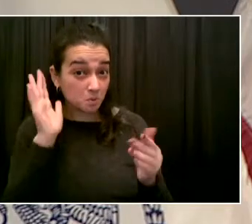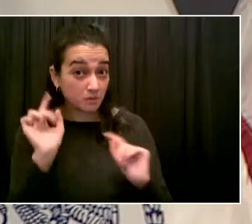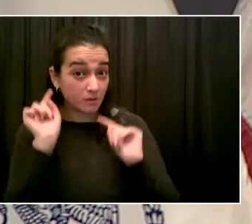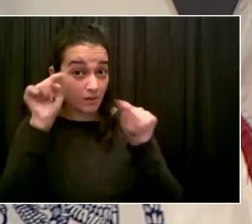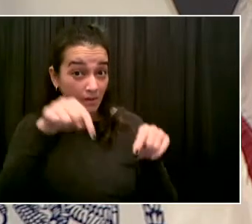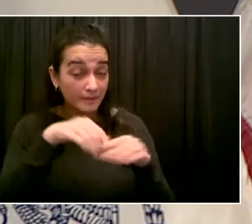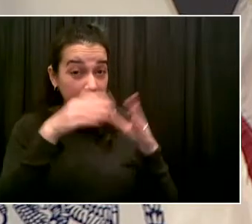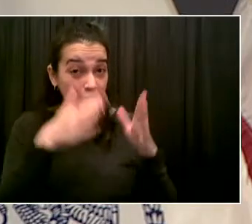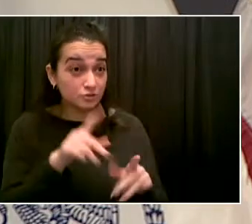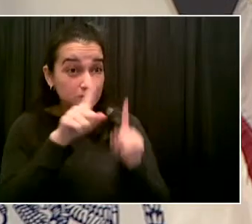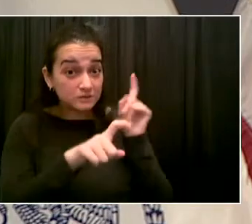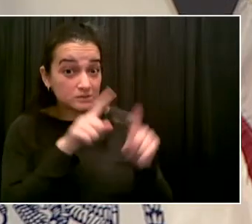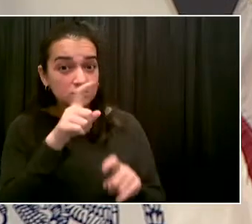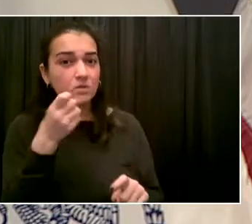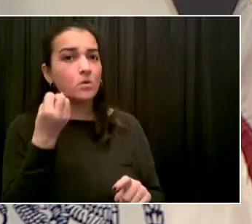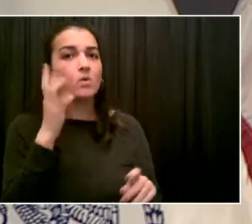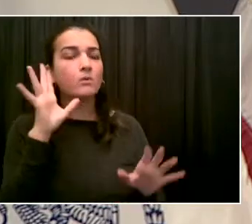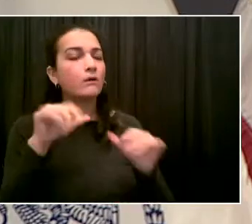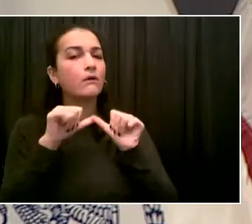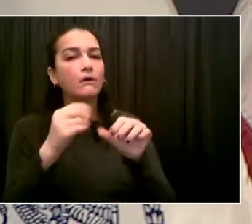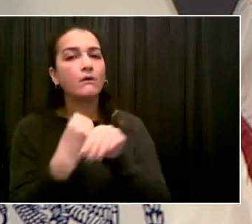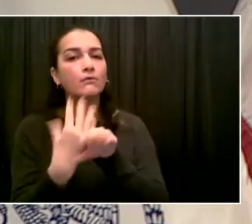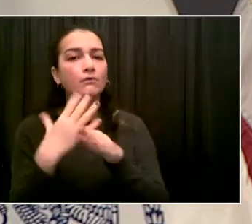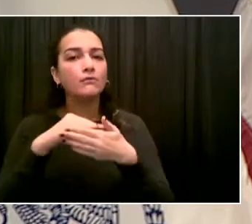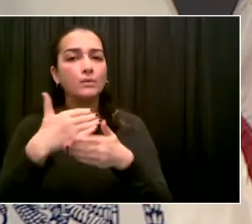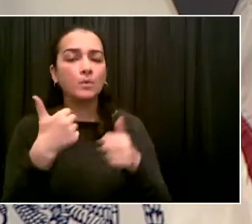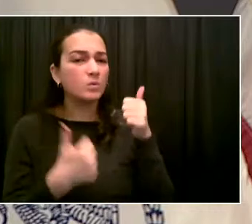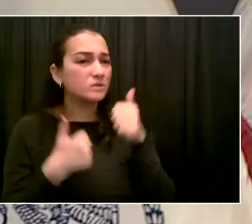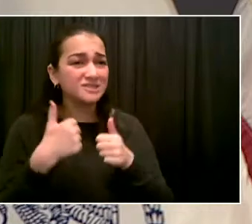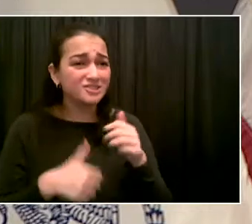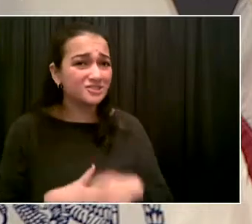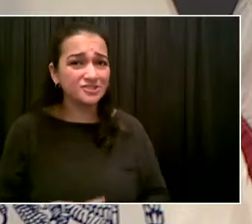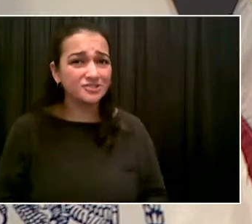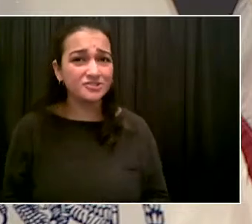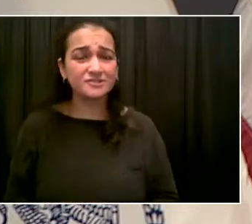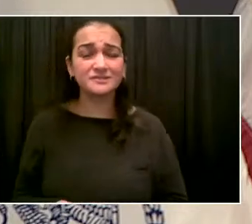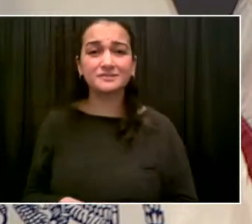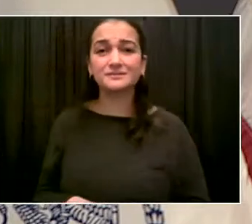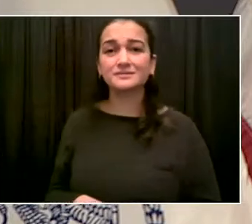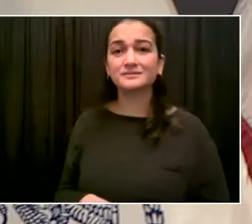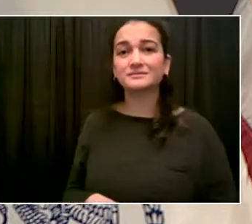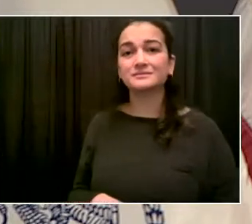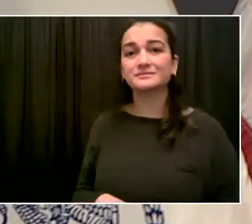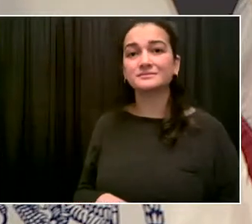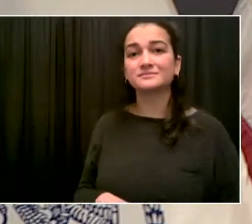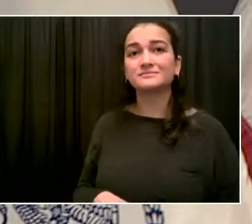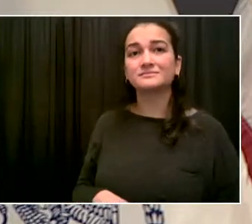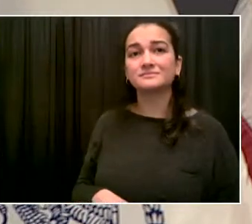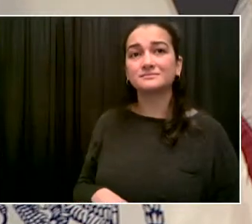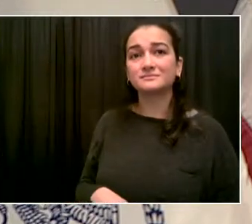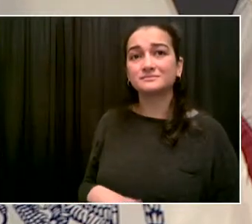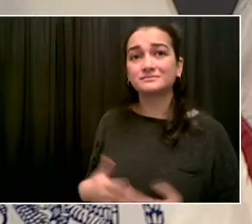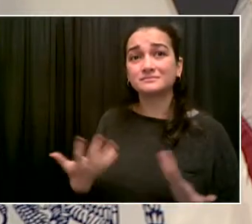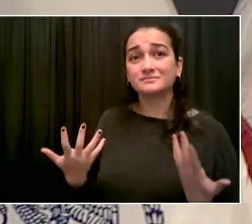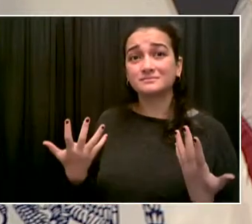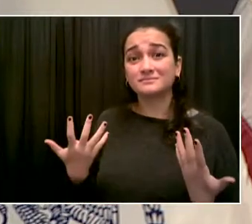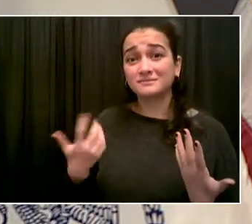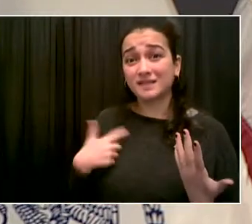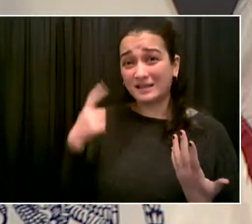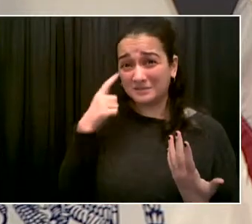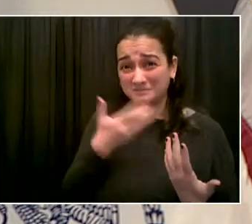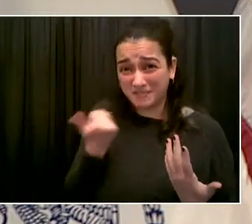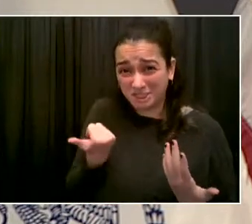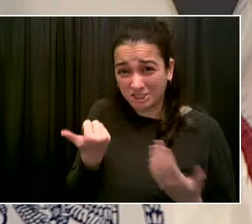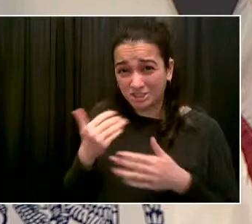I've been really clear. I think this current approach is working. We've got, only a few weeks left in this administration. I think